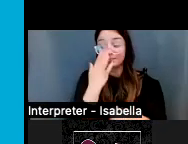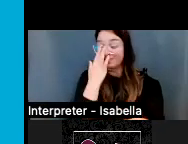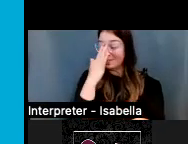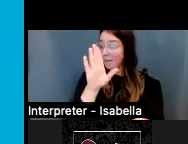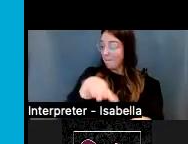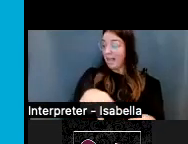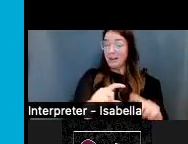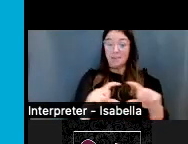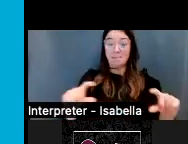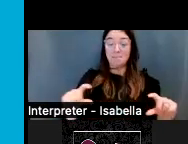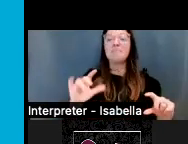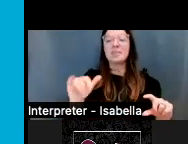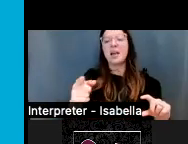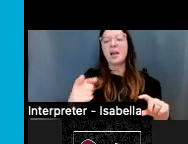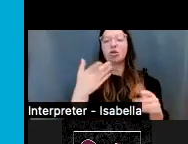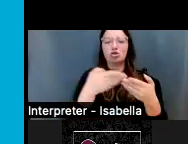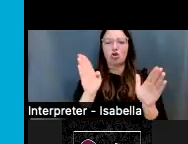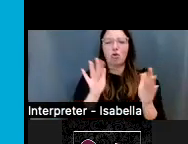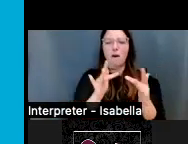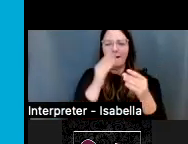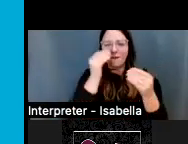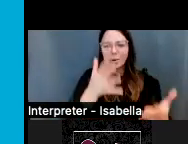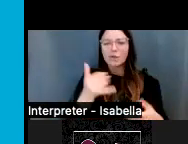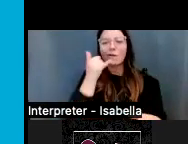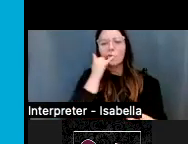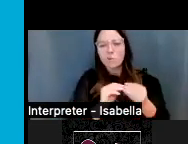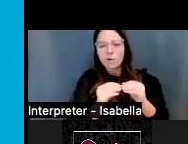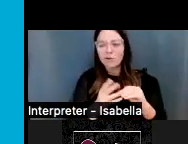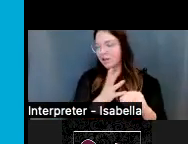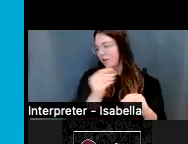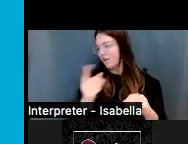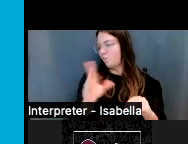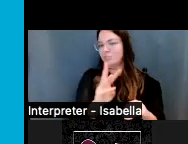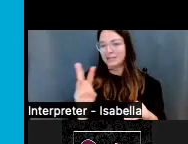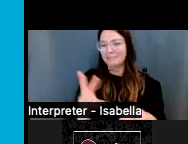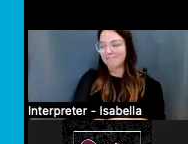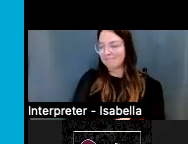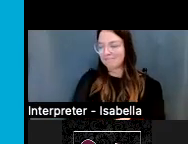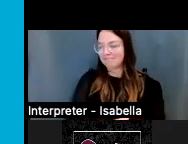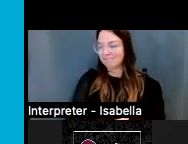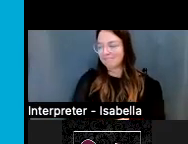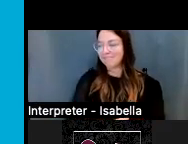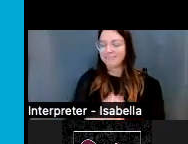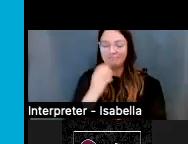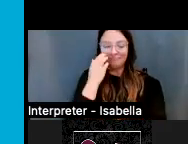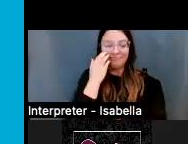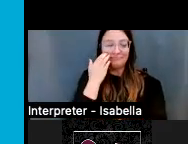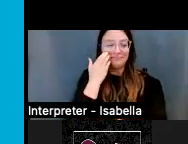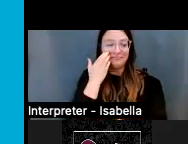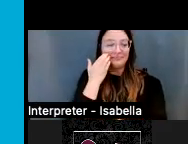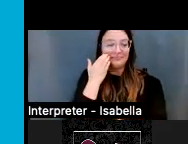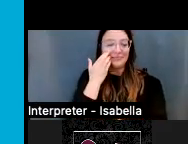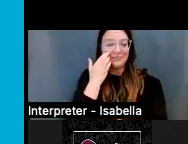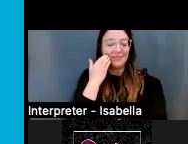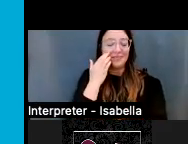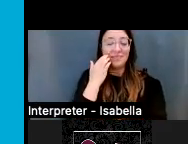general contact information for Equip for Equality's offices. And I should say, we represent individuals throughout